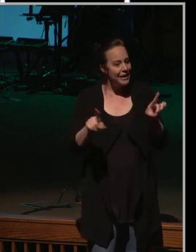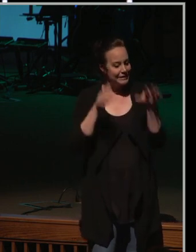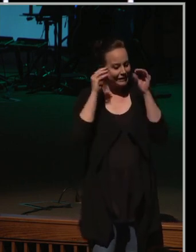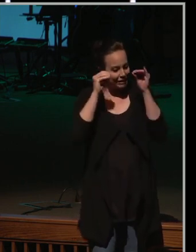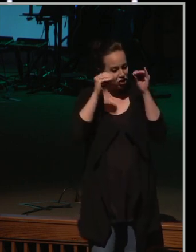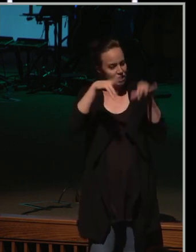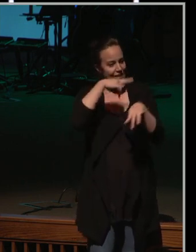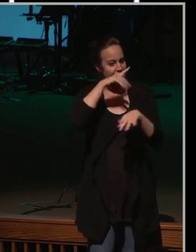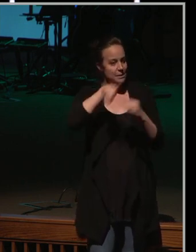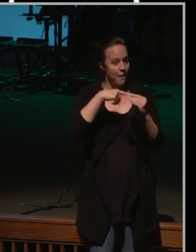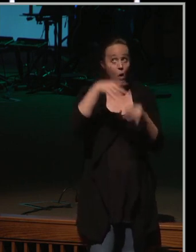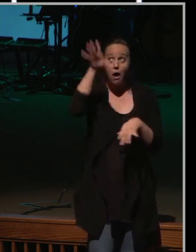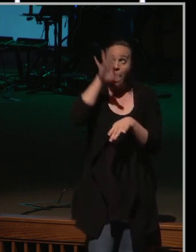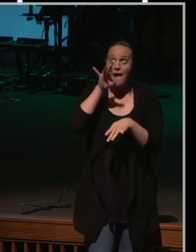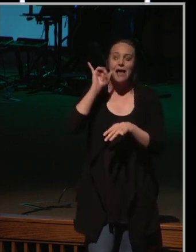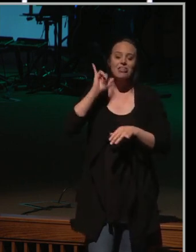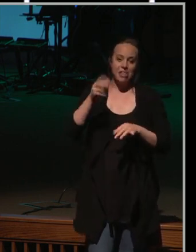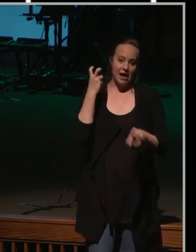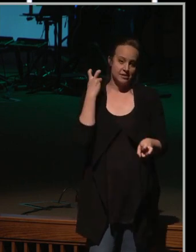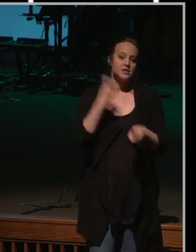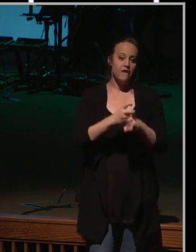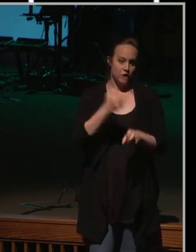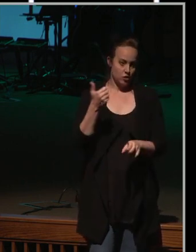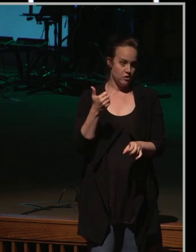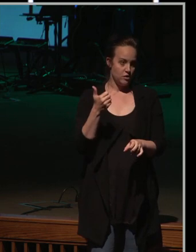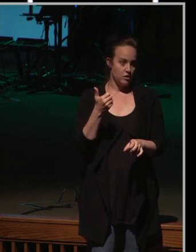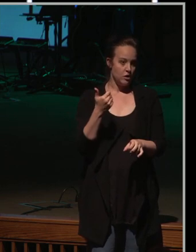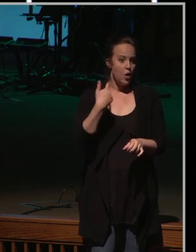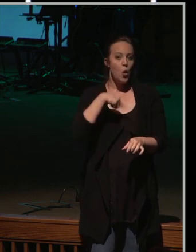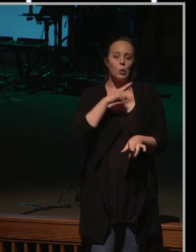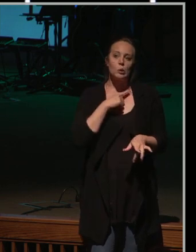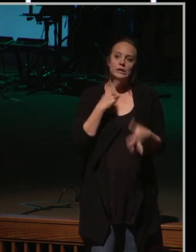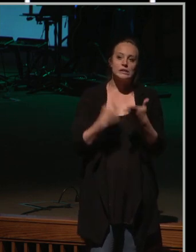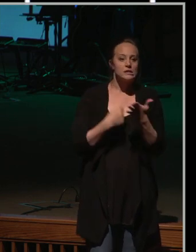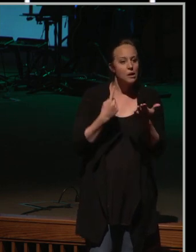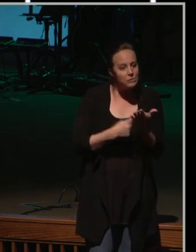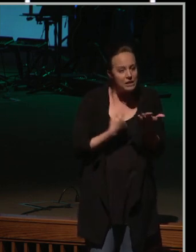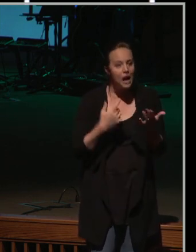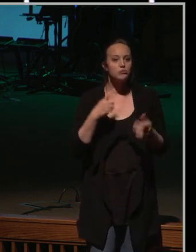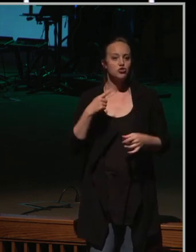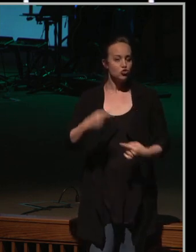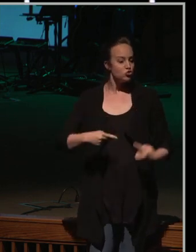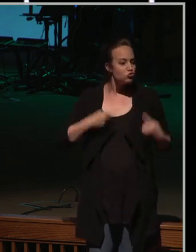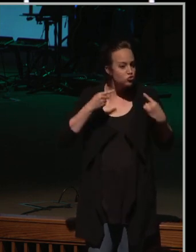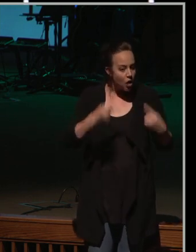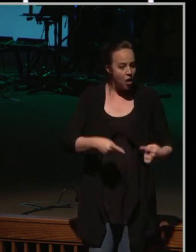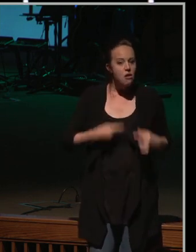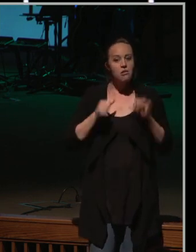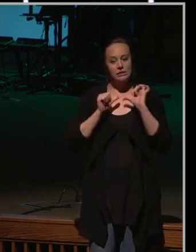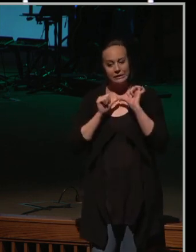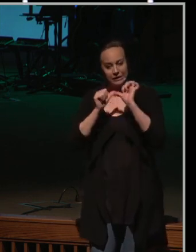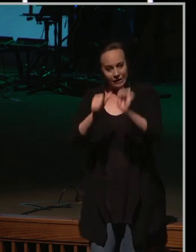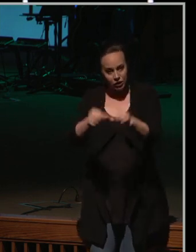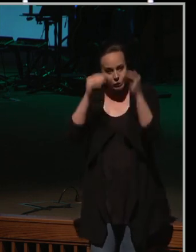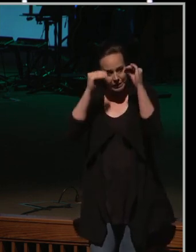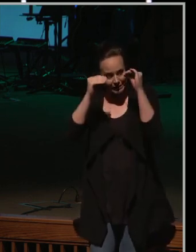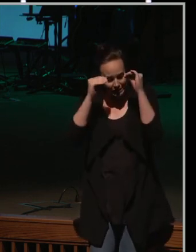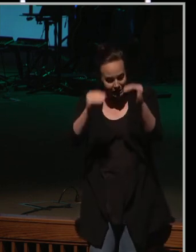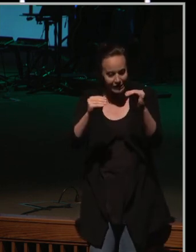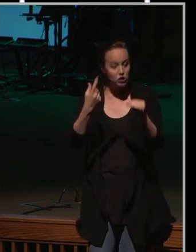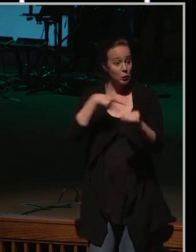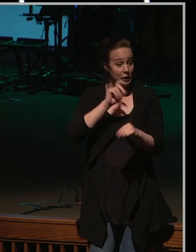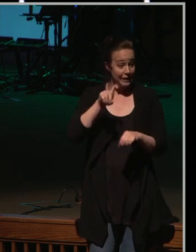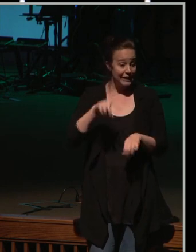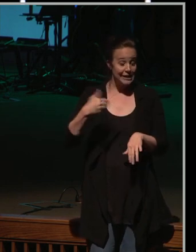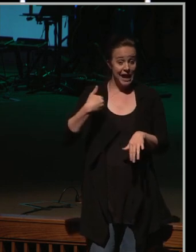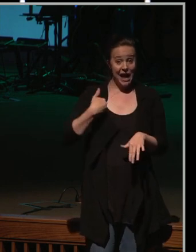do. We naturally kind of drift in and out of that, and it can take hard work, discipline, diligence, and